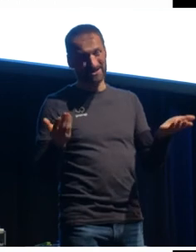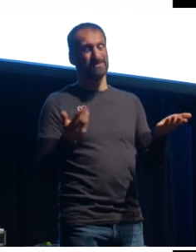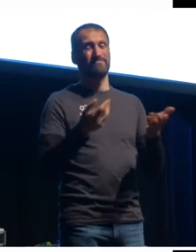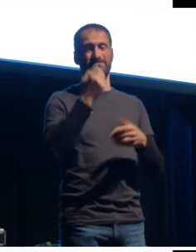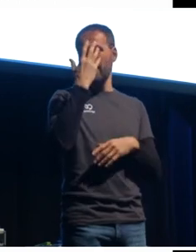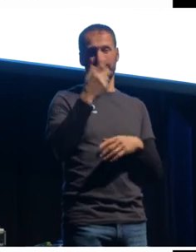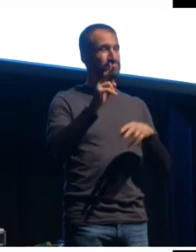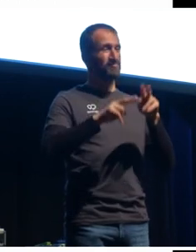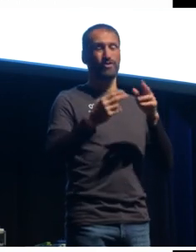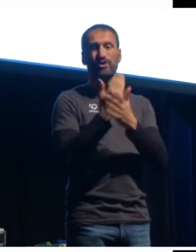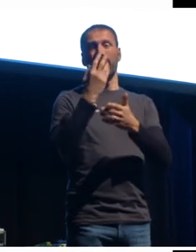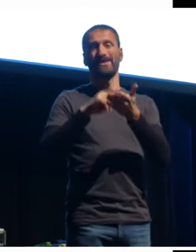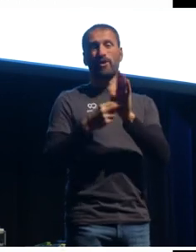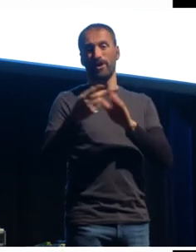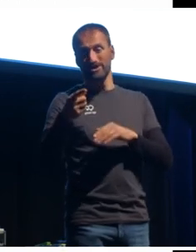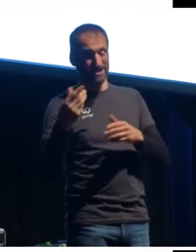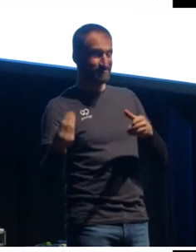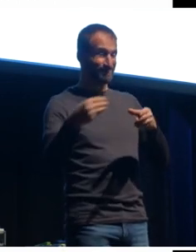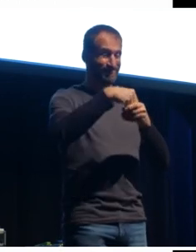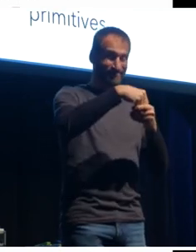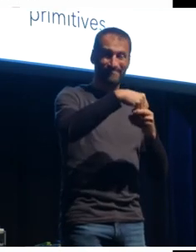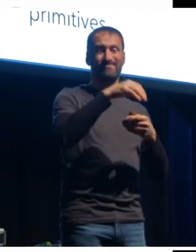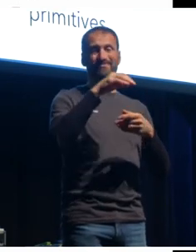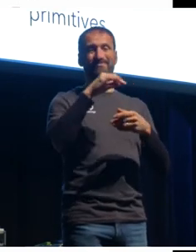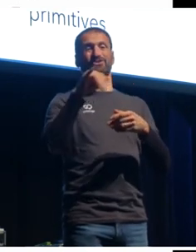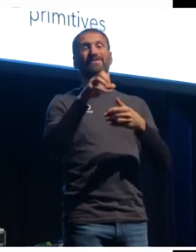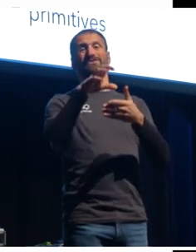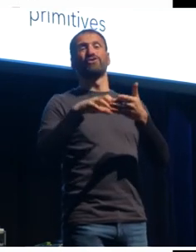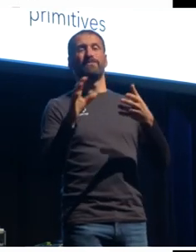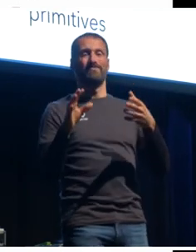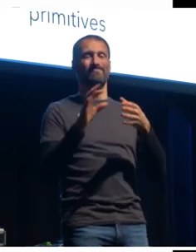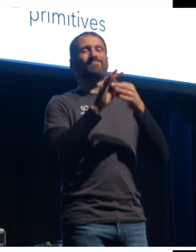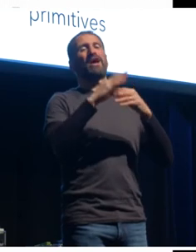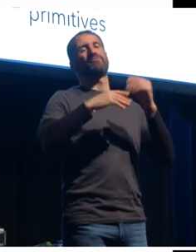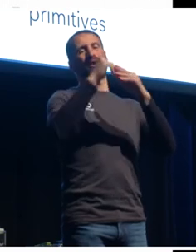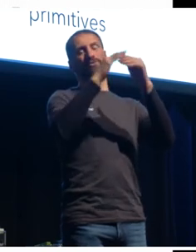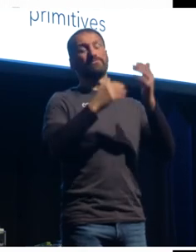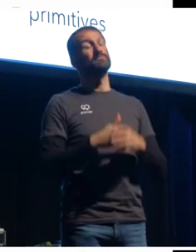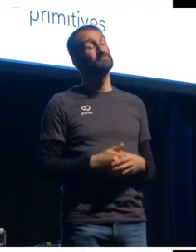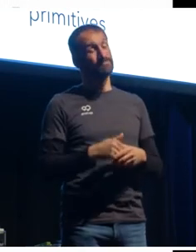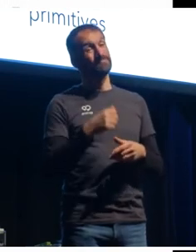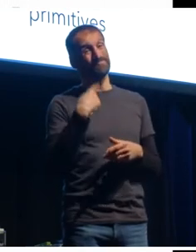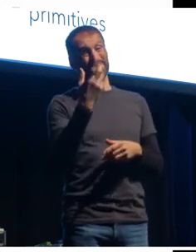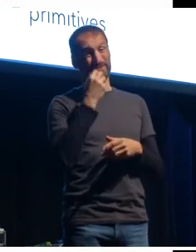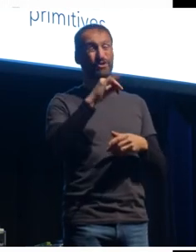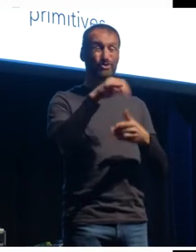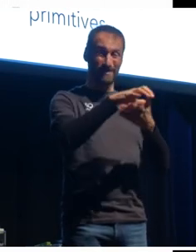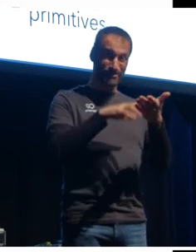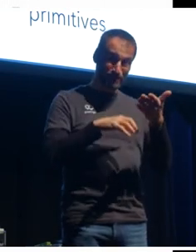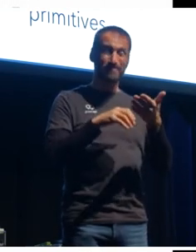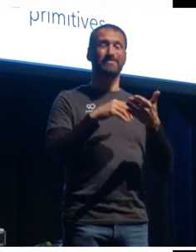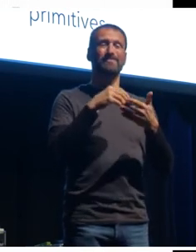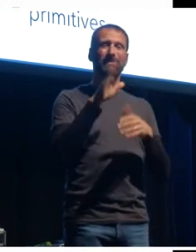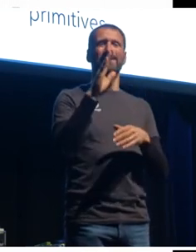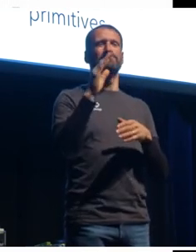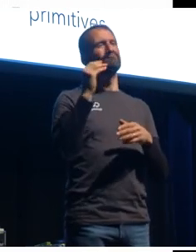new technology on with JavaScript. And if you want to build more sophisticated async programming, if